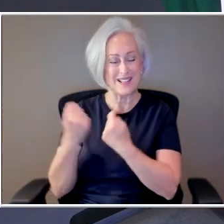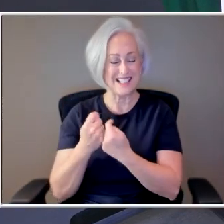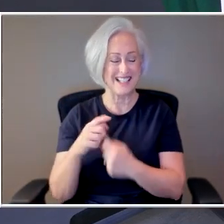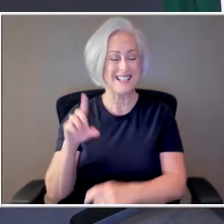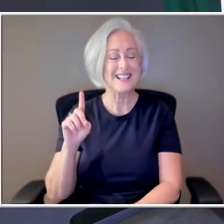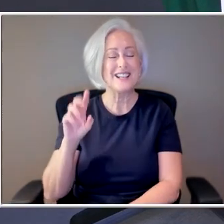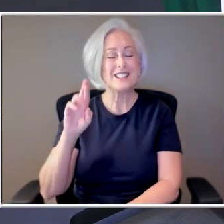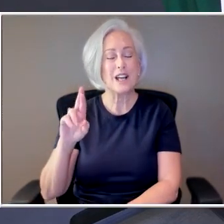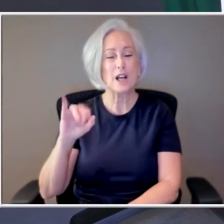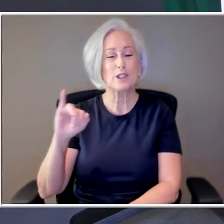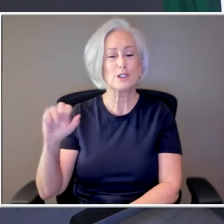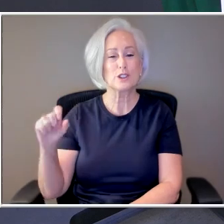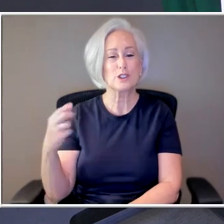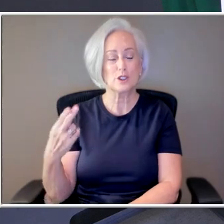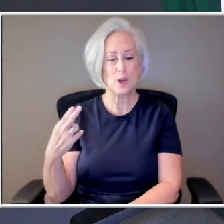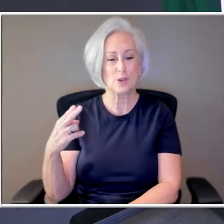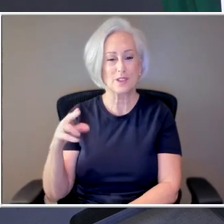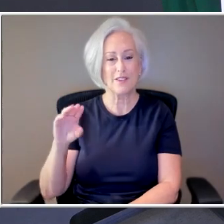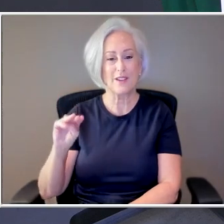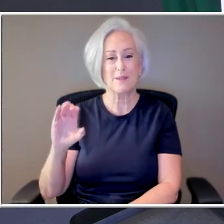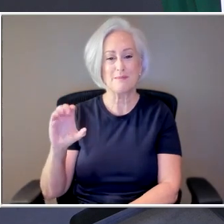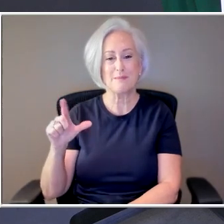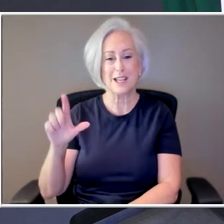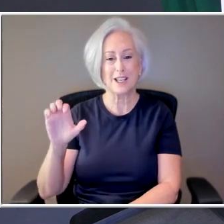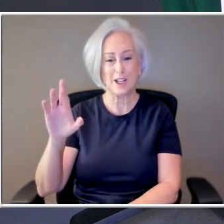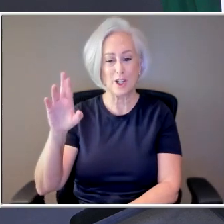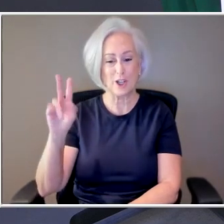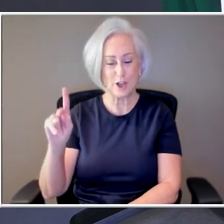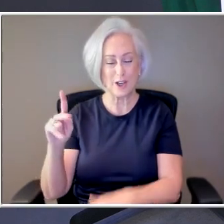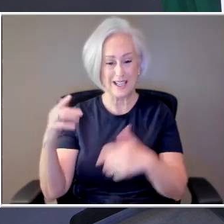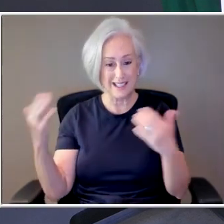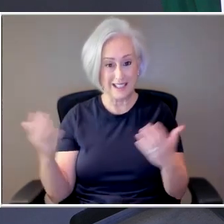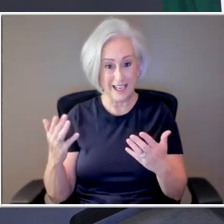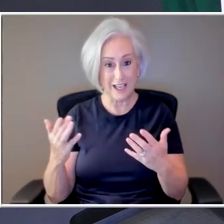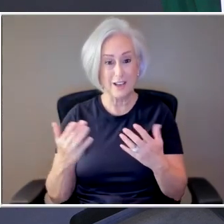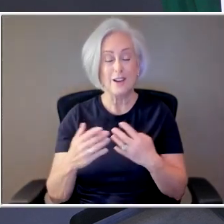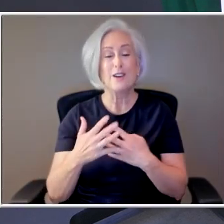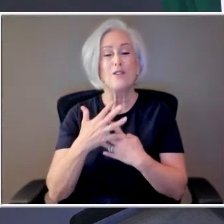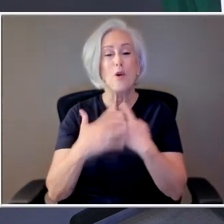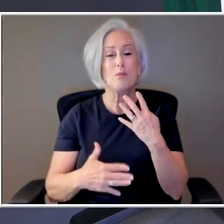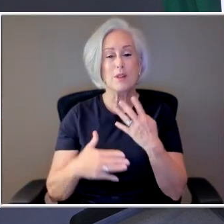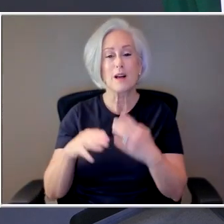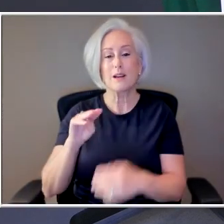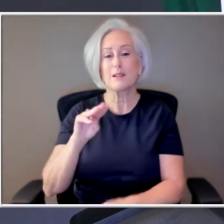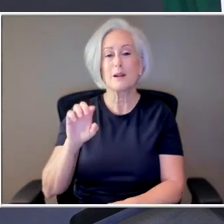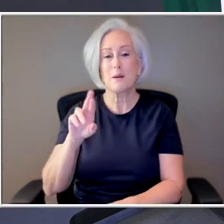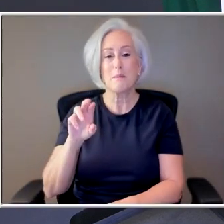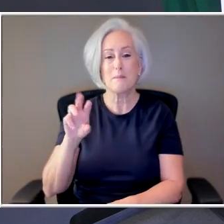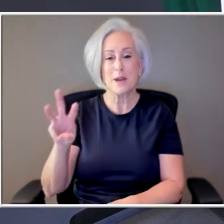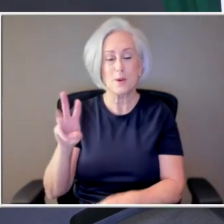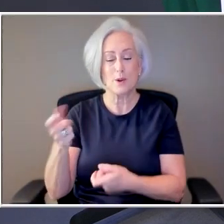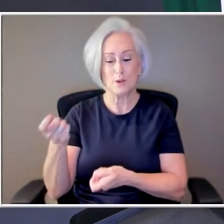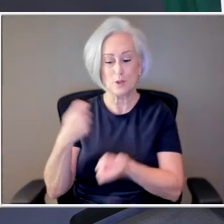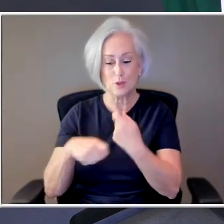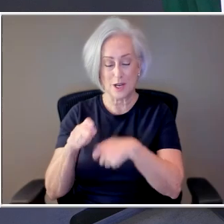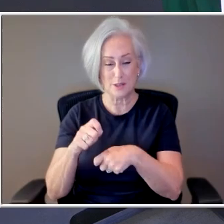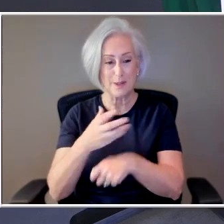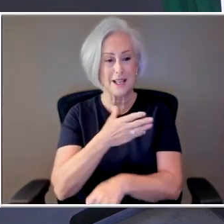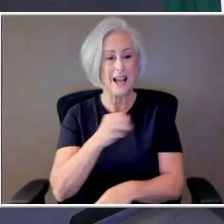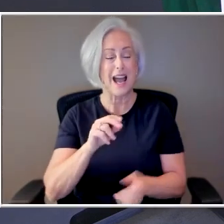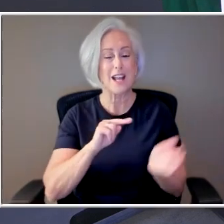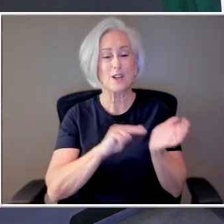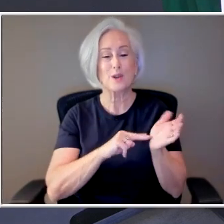Director of Blood and Marrow Transplant here at the University of Kansas Cancer Center. Also, we have with us Brittany Leiker, Nurse Manager